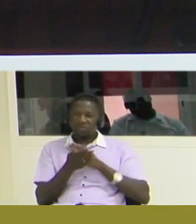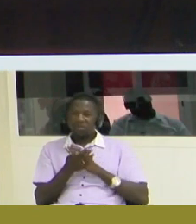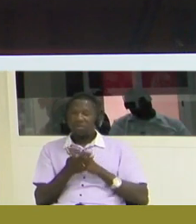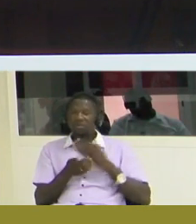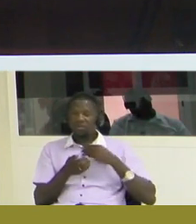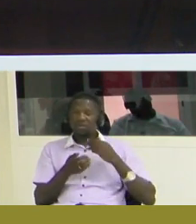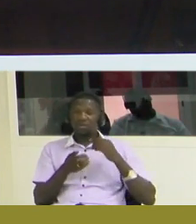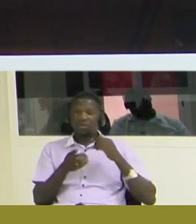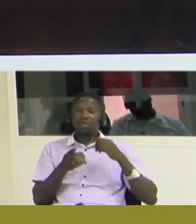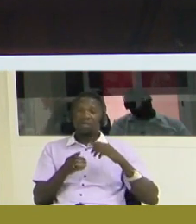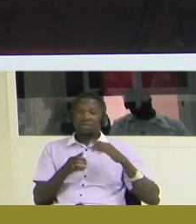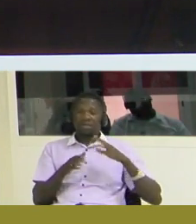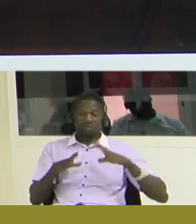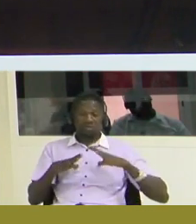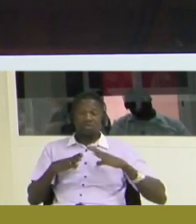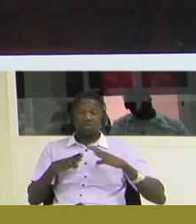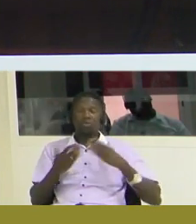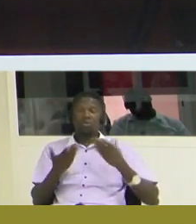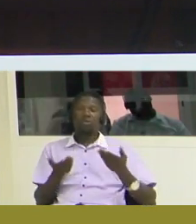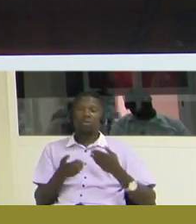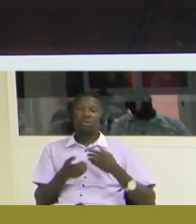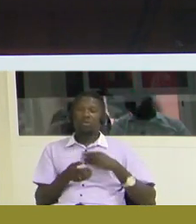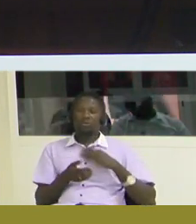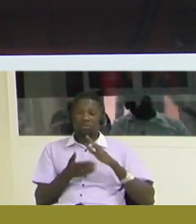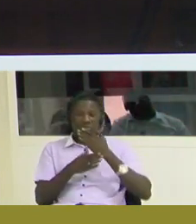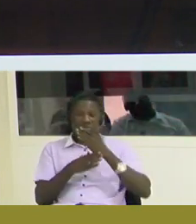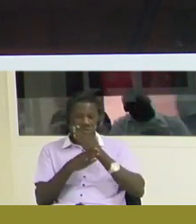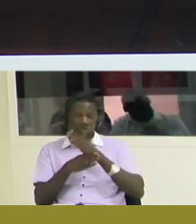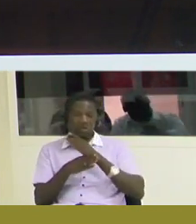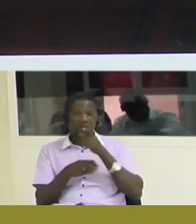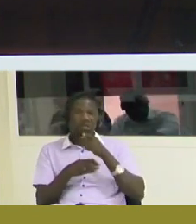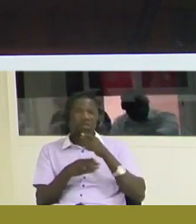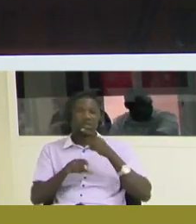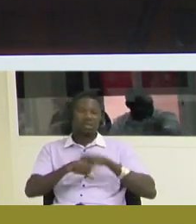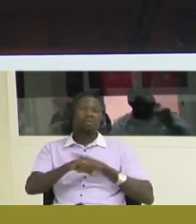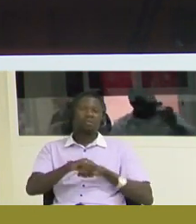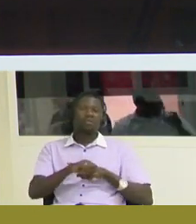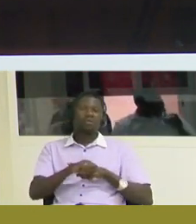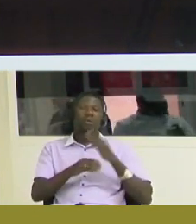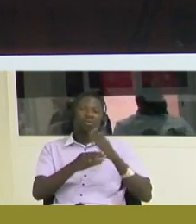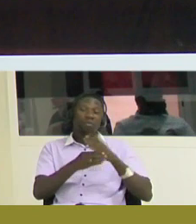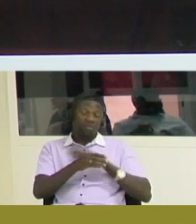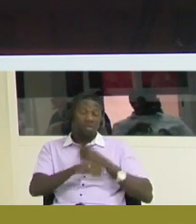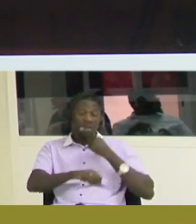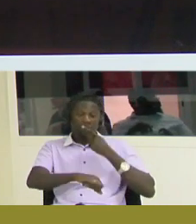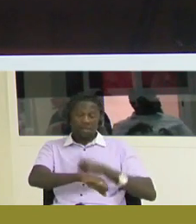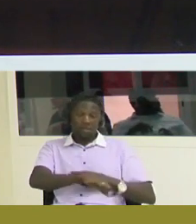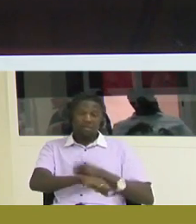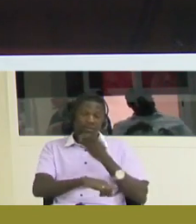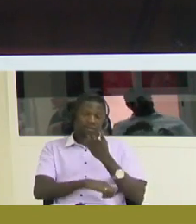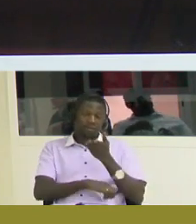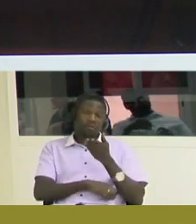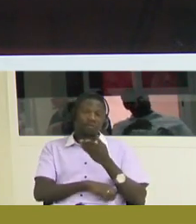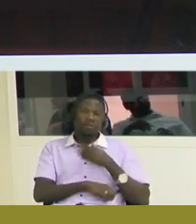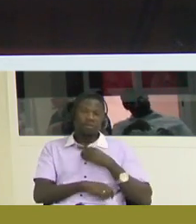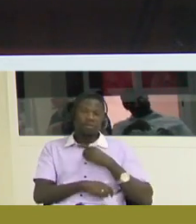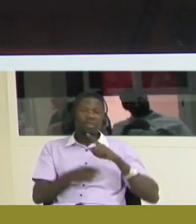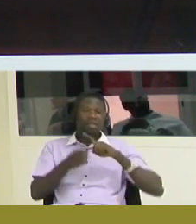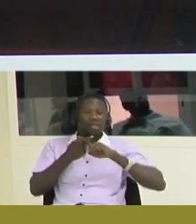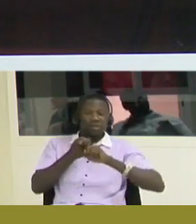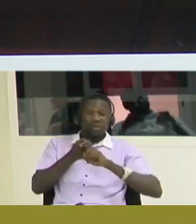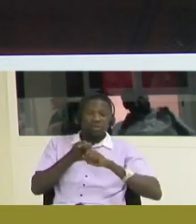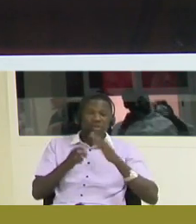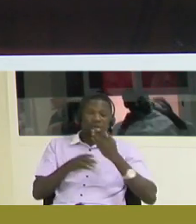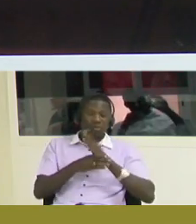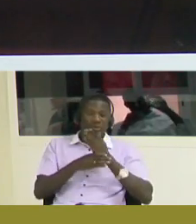event it was within that range but prior to that the relationship between